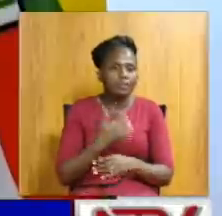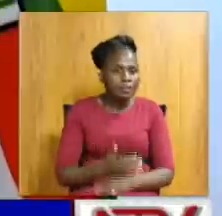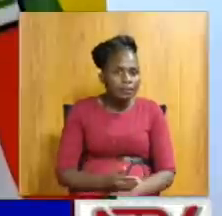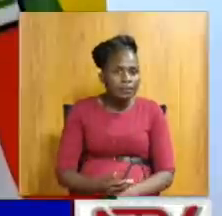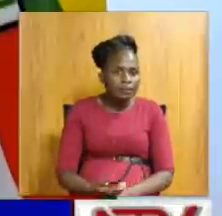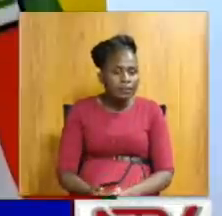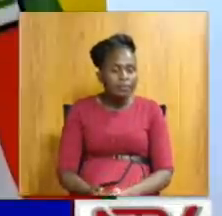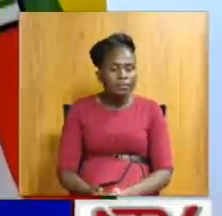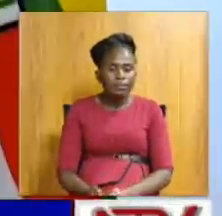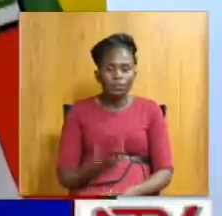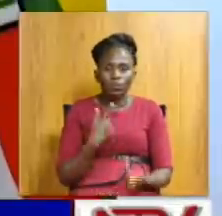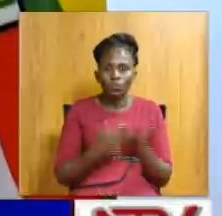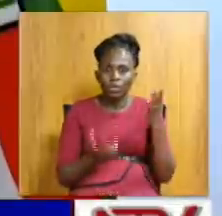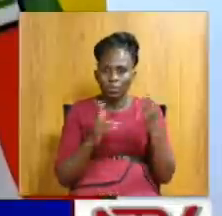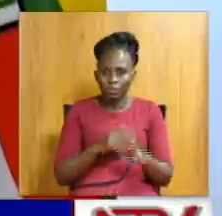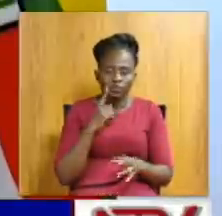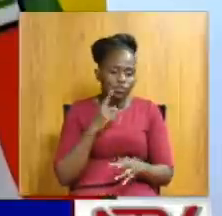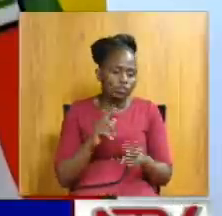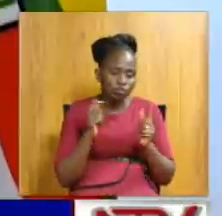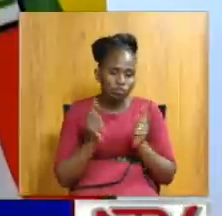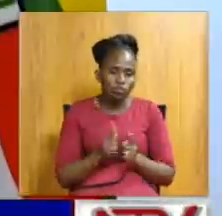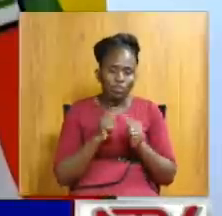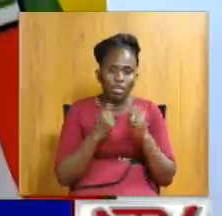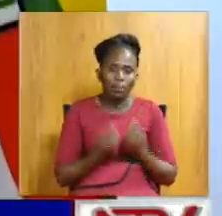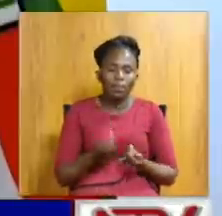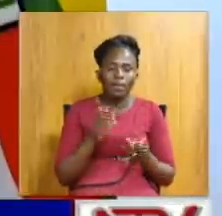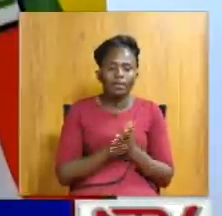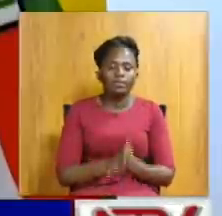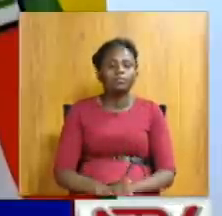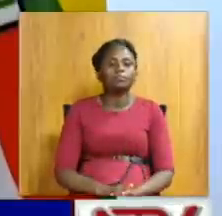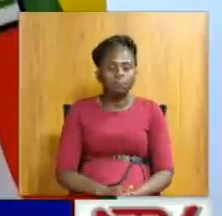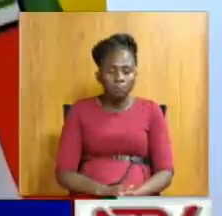old railway line for short-term and medium-term use.